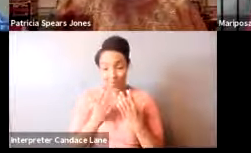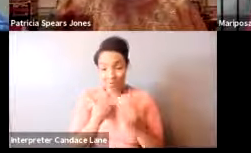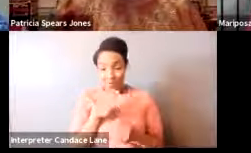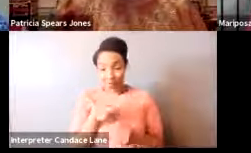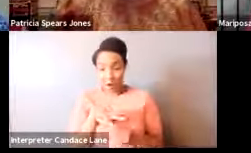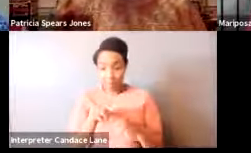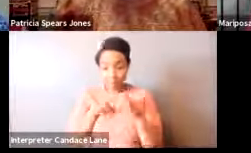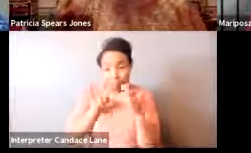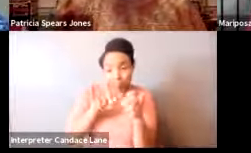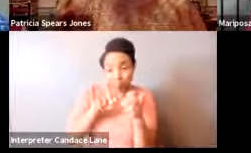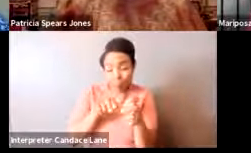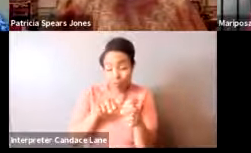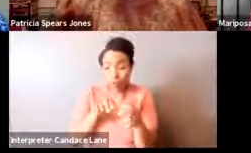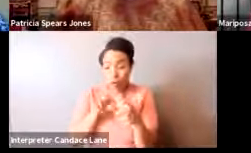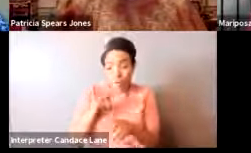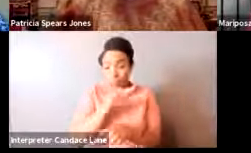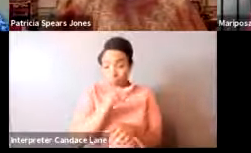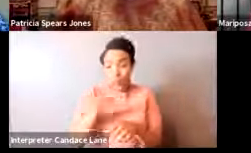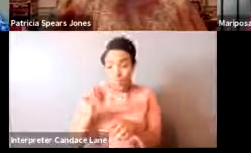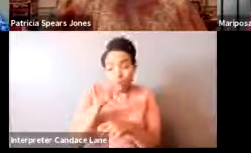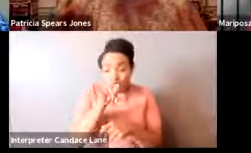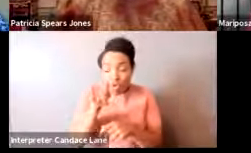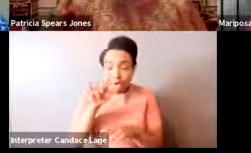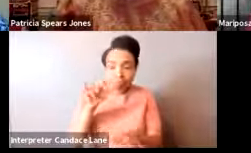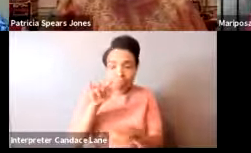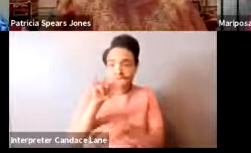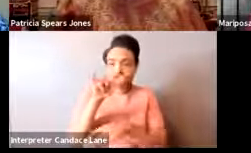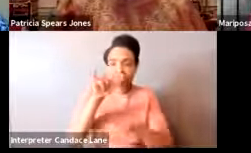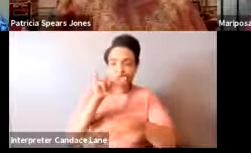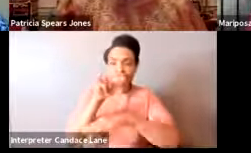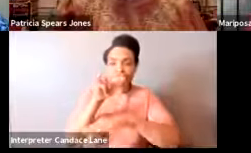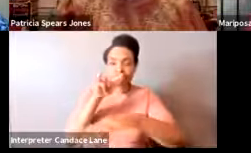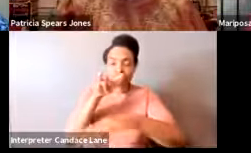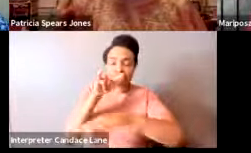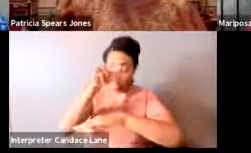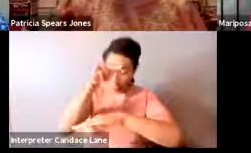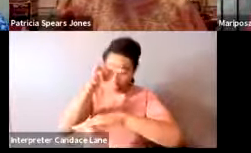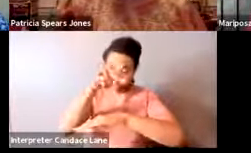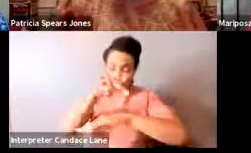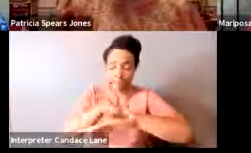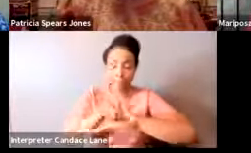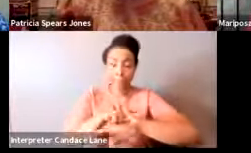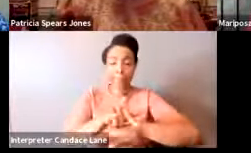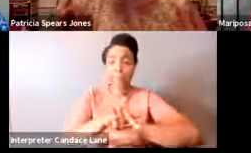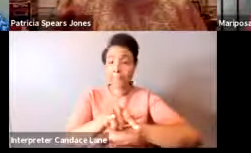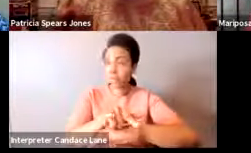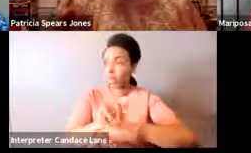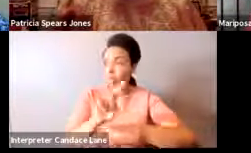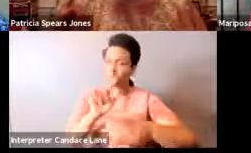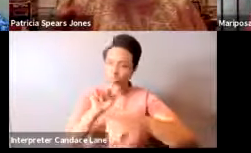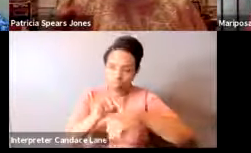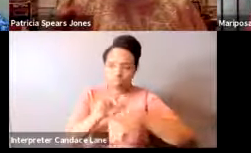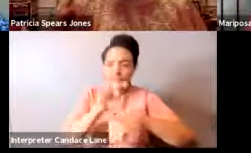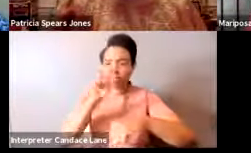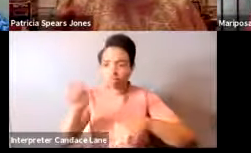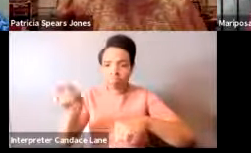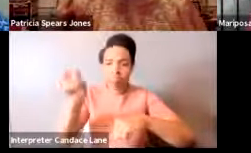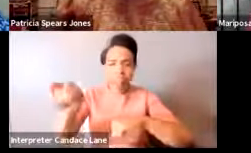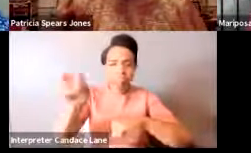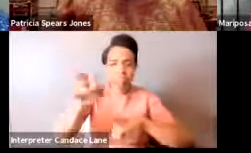body loved, betrayed, slapped about, salved with new kisses. Woman on the road, queen of the